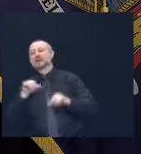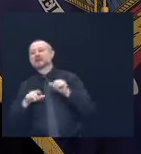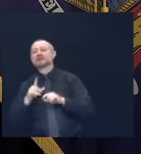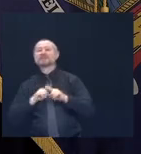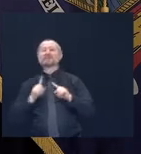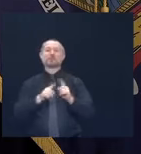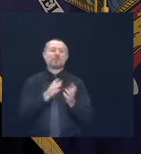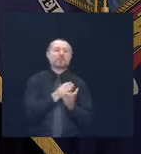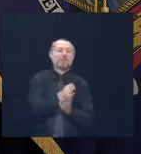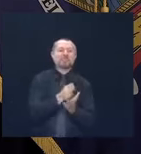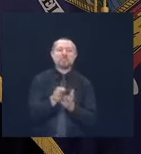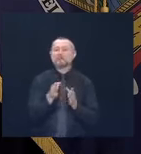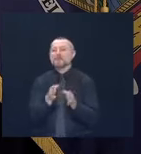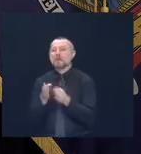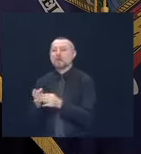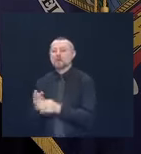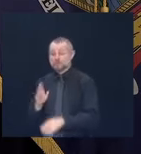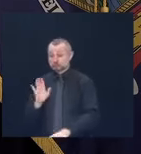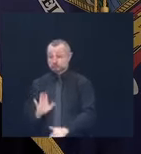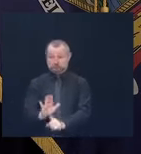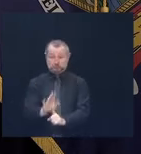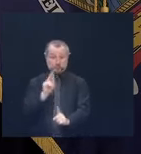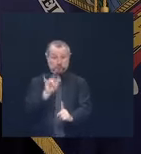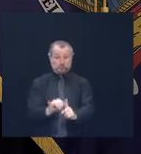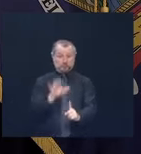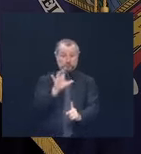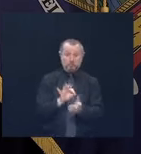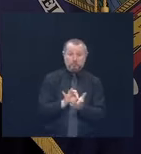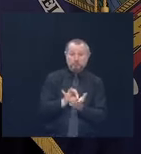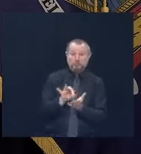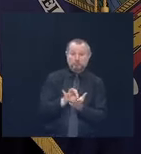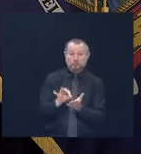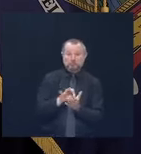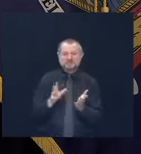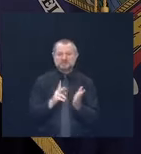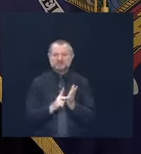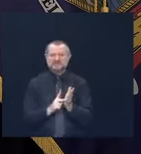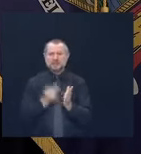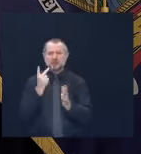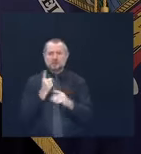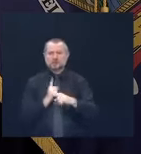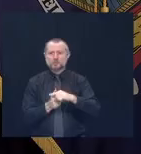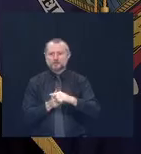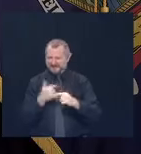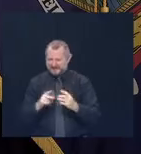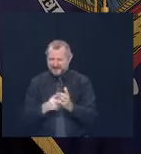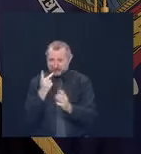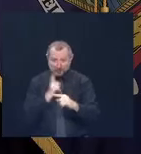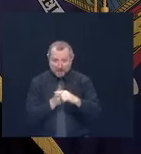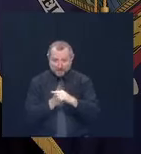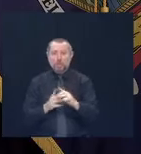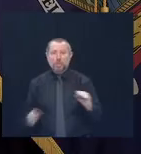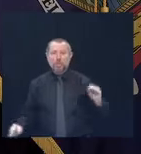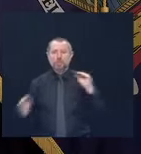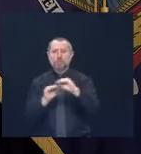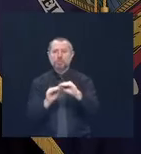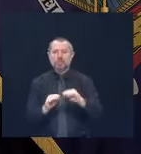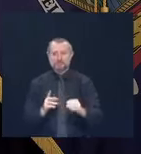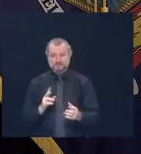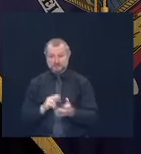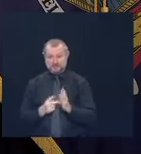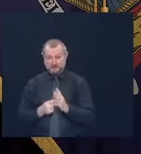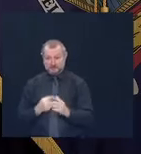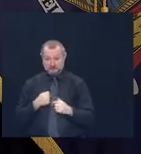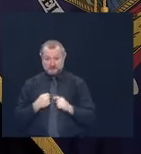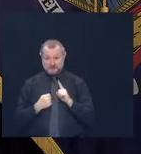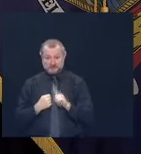The city counts duplicate positives, meaning if you go and get a test